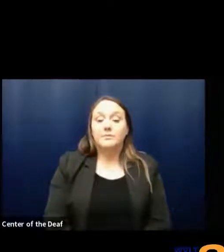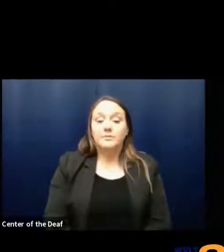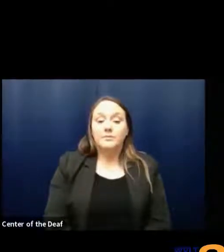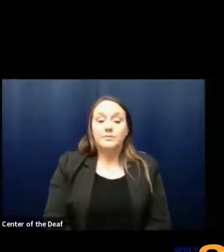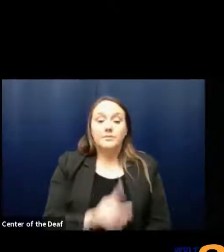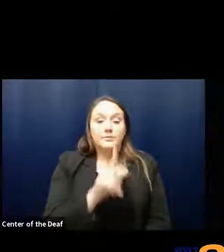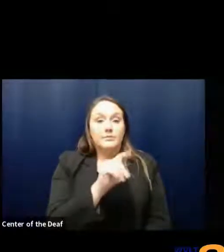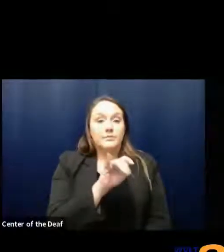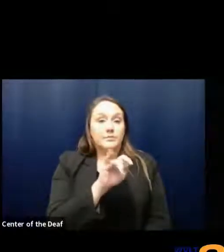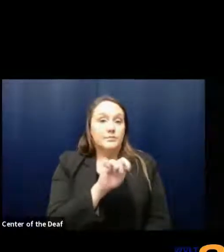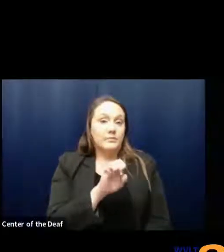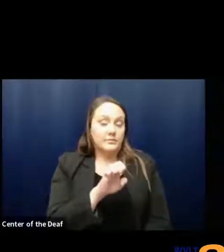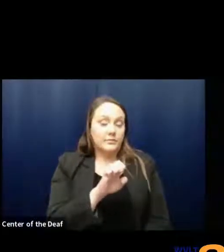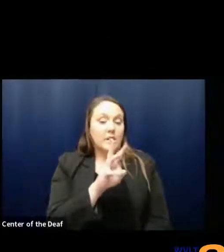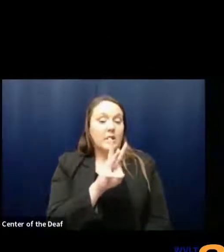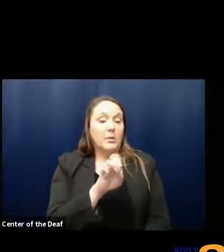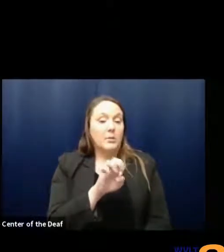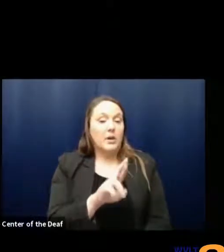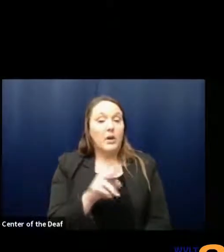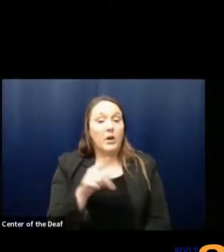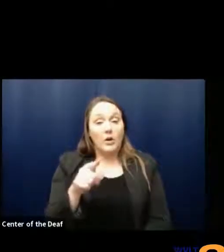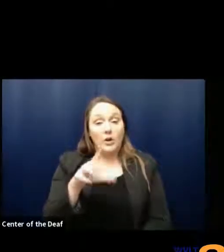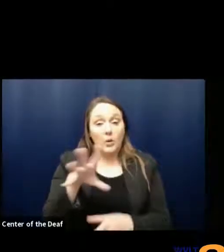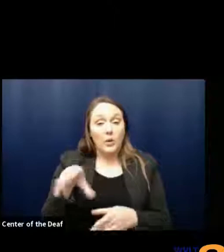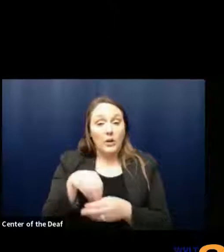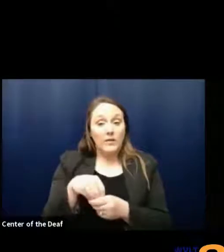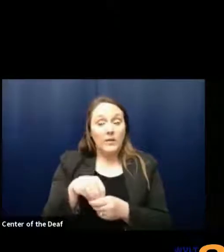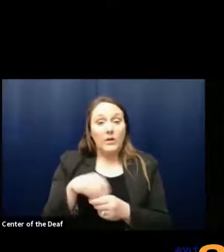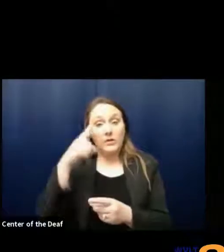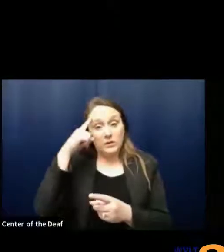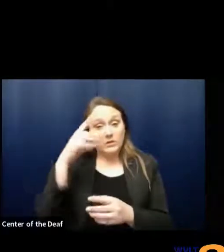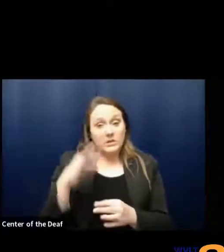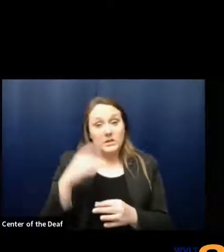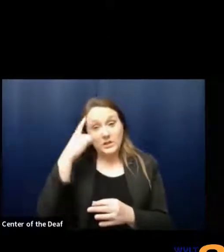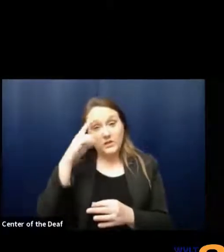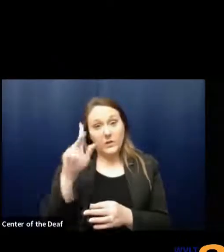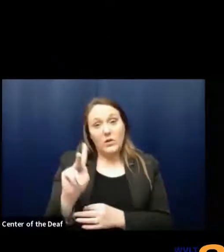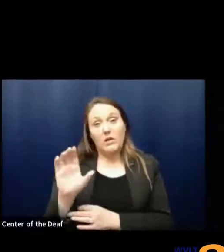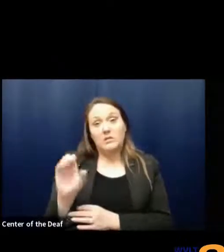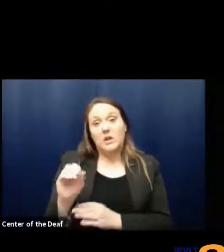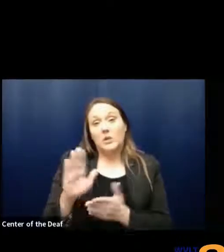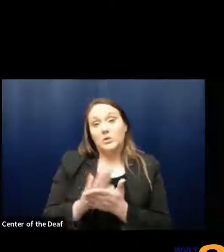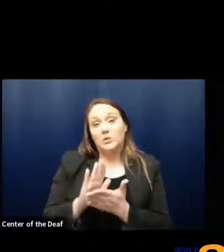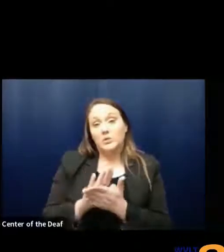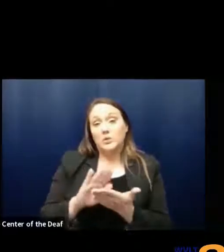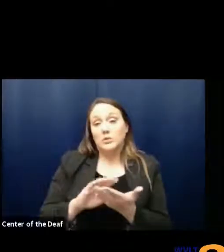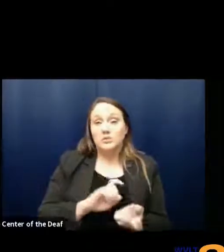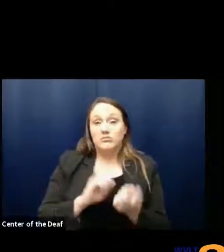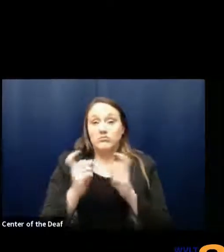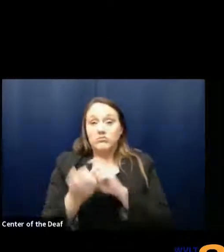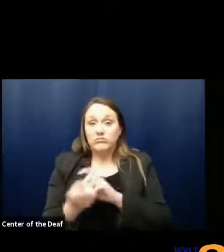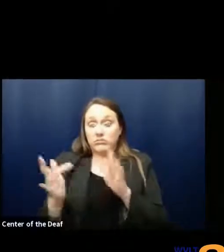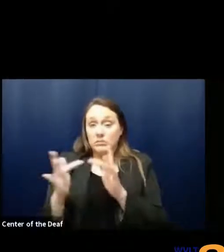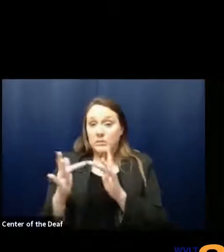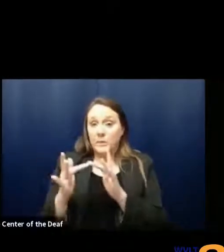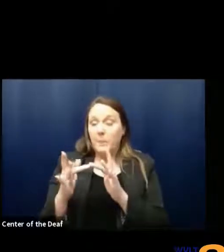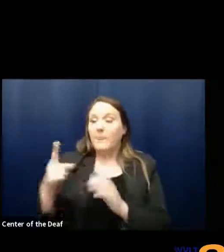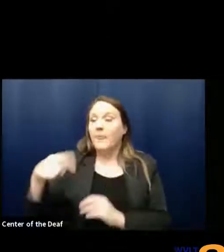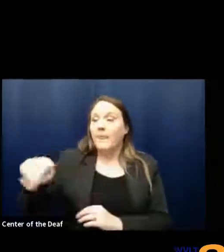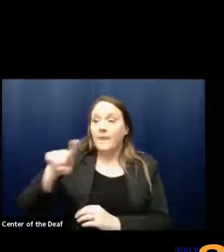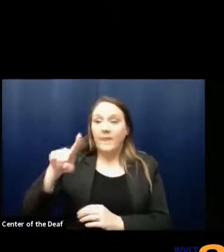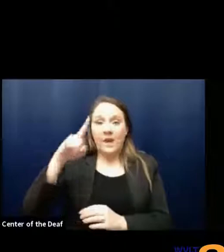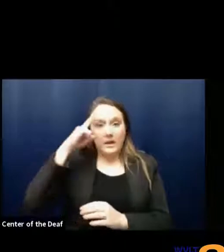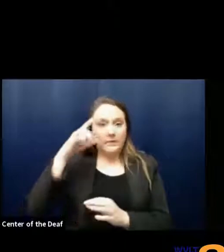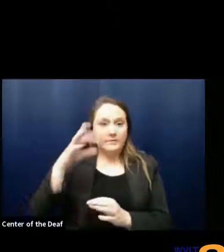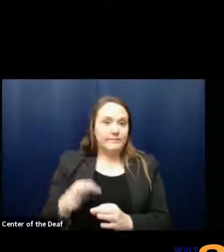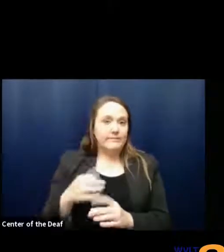Also from Katie with WBIR, were you involved in this decision for Knox County schools to go virtual? They made that operational decision,